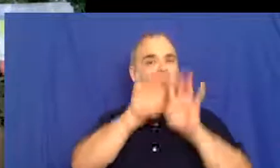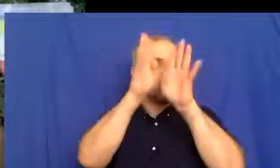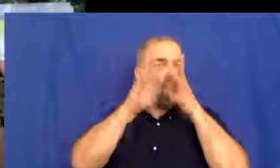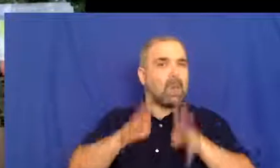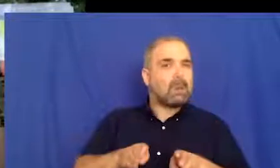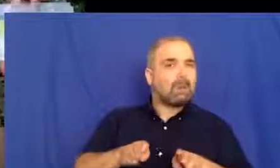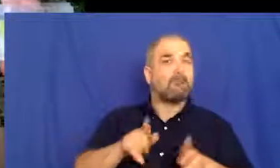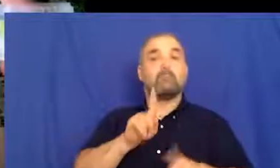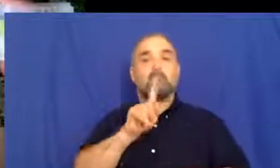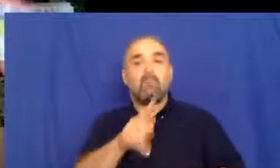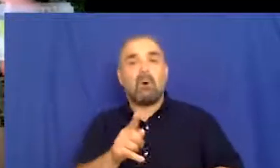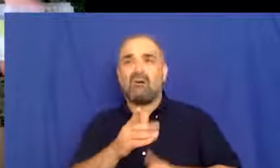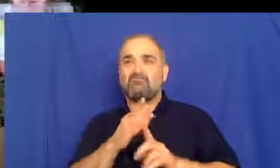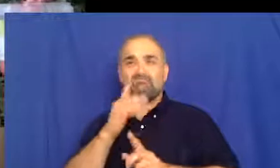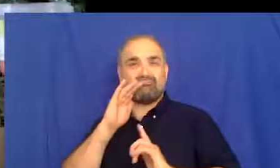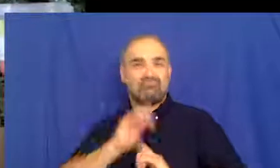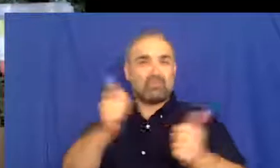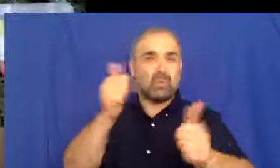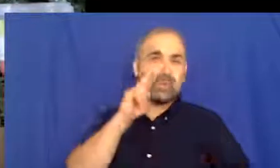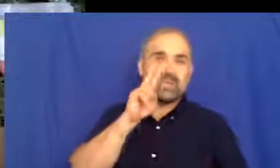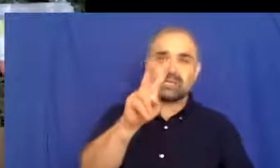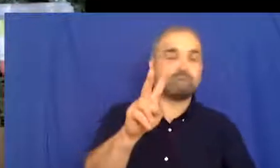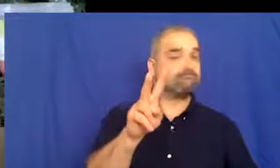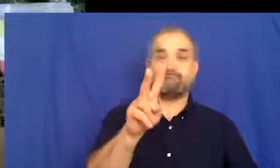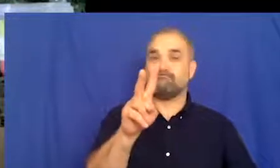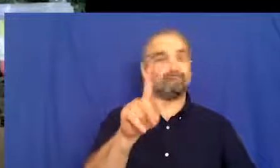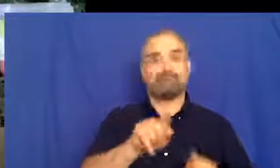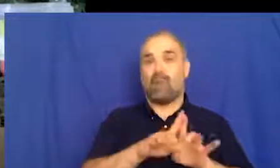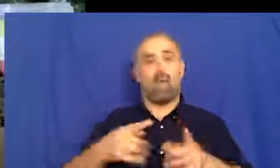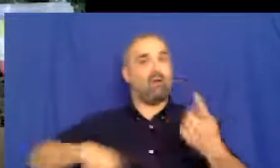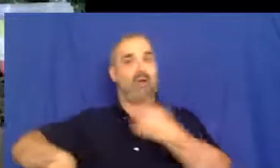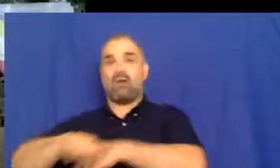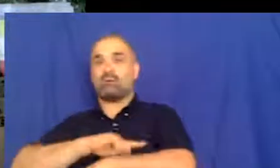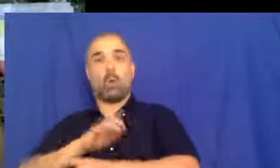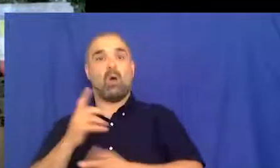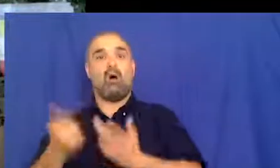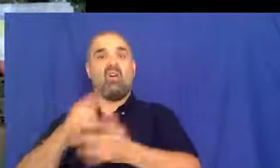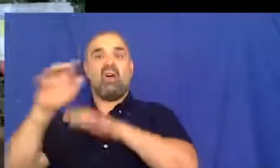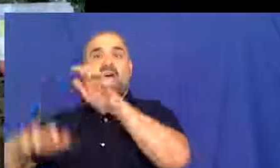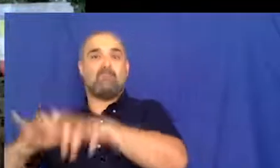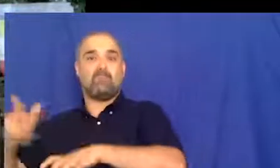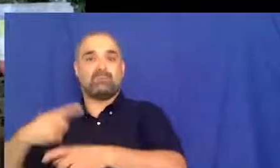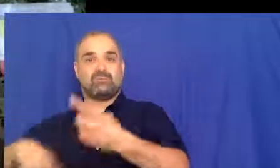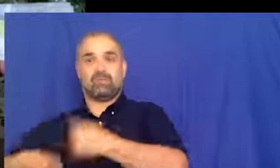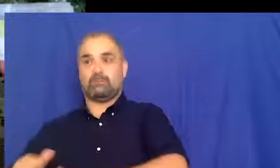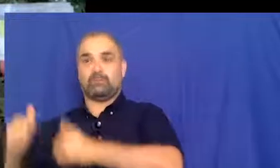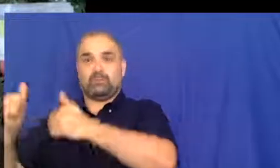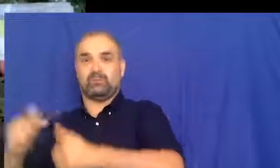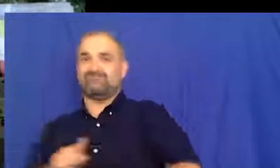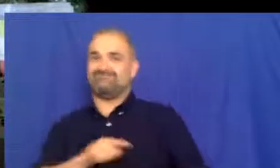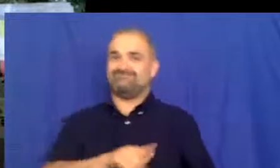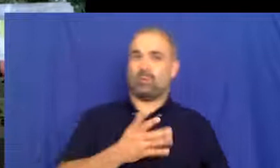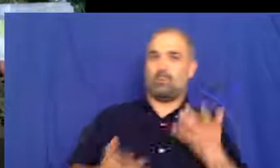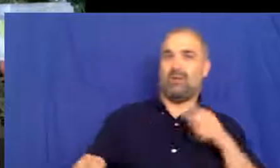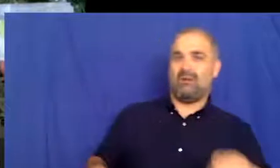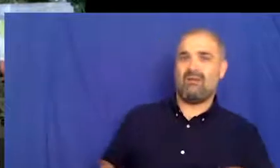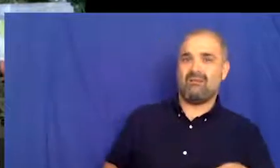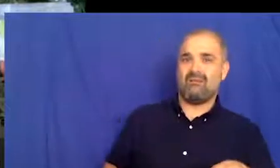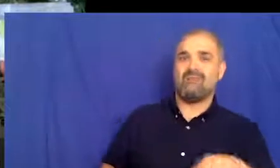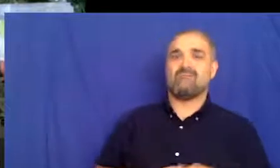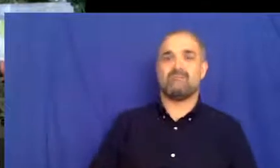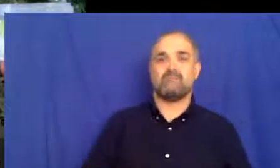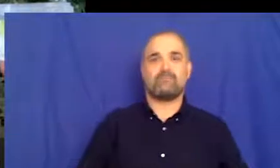up, kind of like a shape, but she can't see incredibly well. Not like we can, or not like other animals can. So she uses that sense of smell to find the